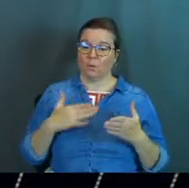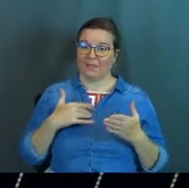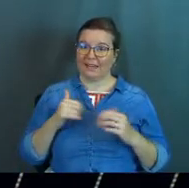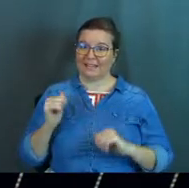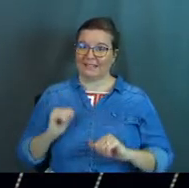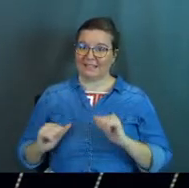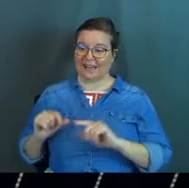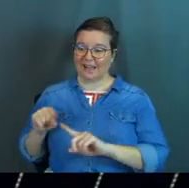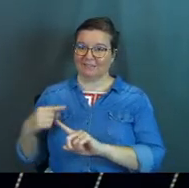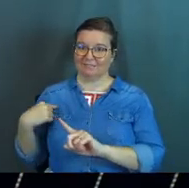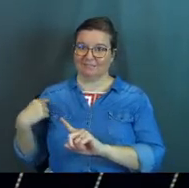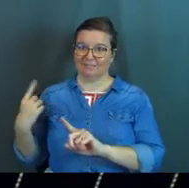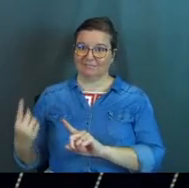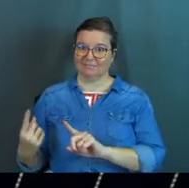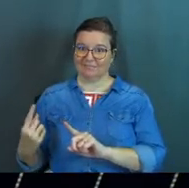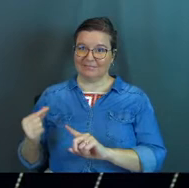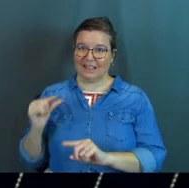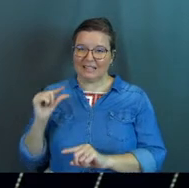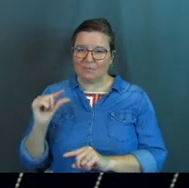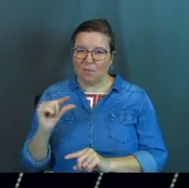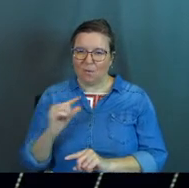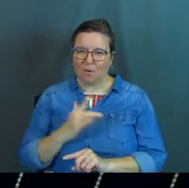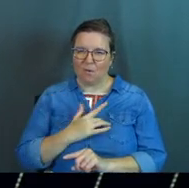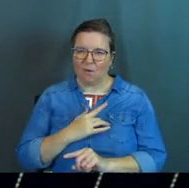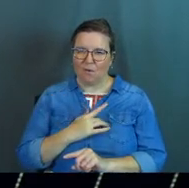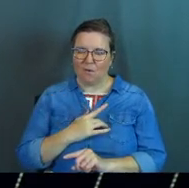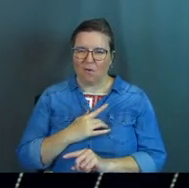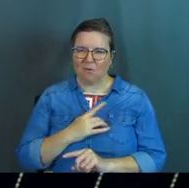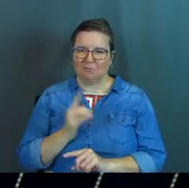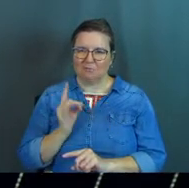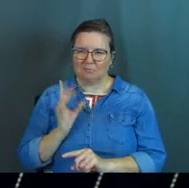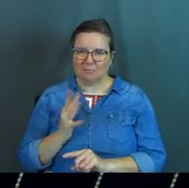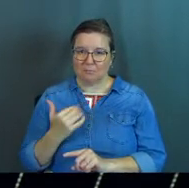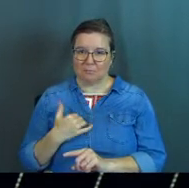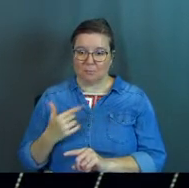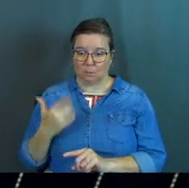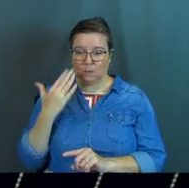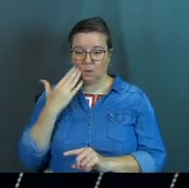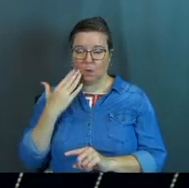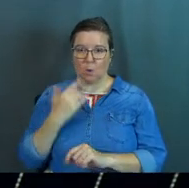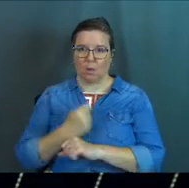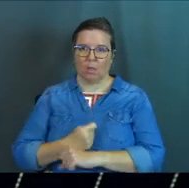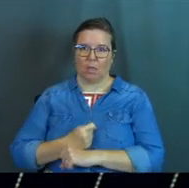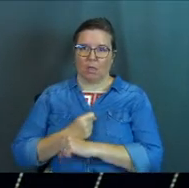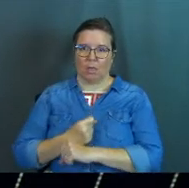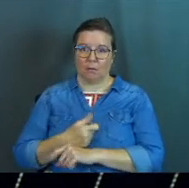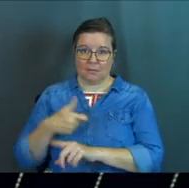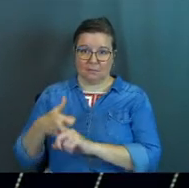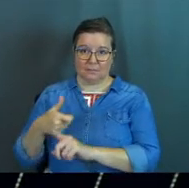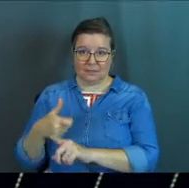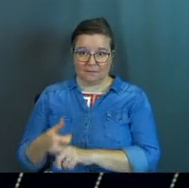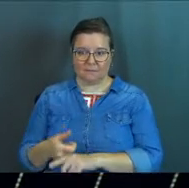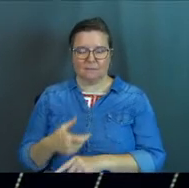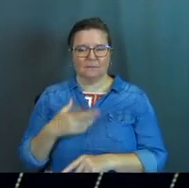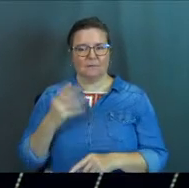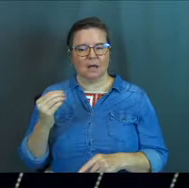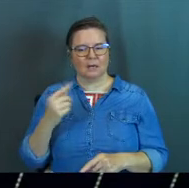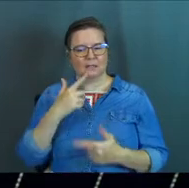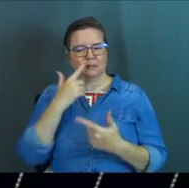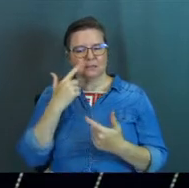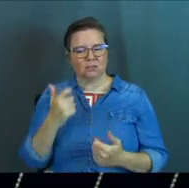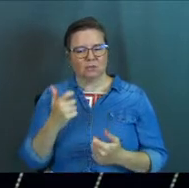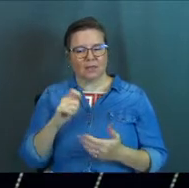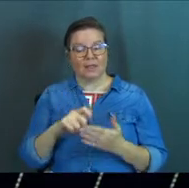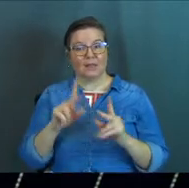he's acted, the tiny little heart that he's got. We know the bondage that he's in. And isn't it